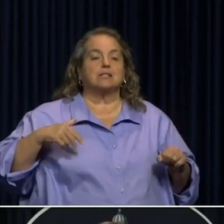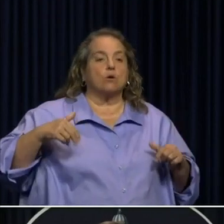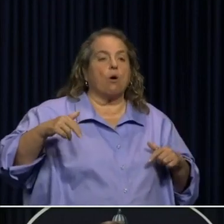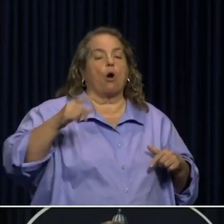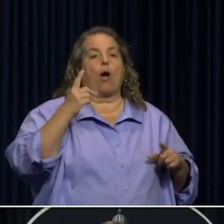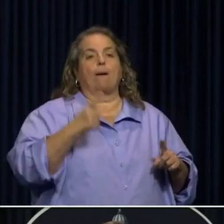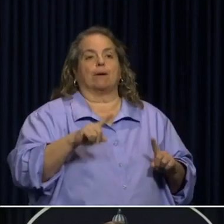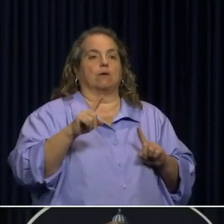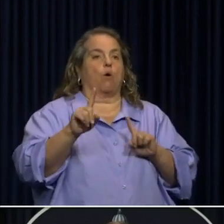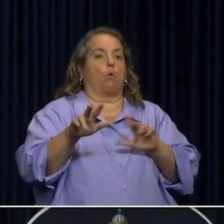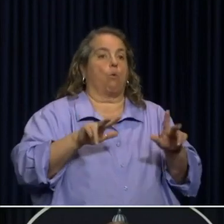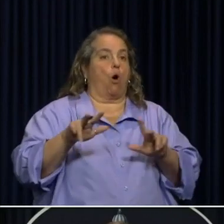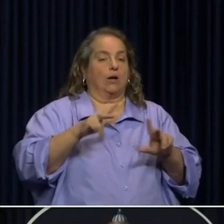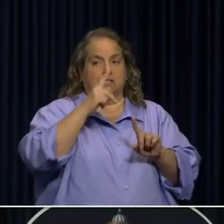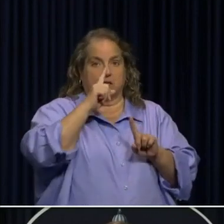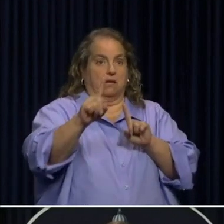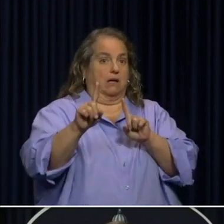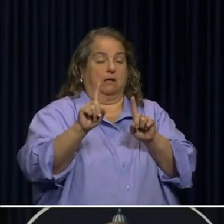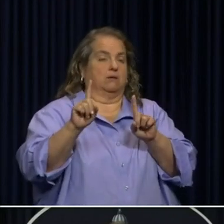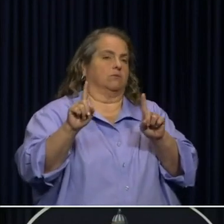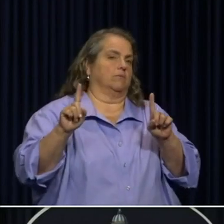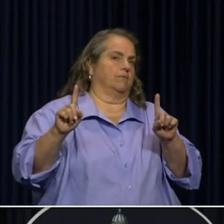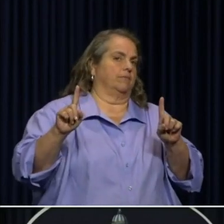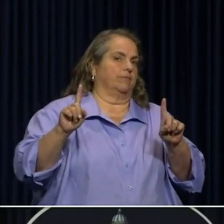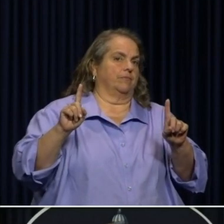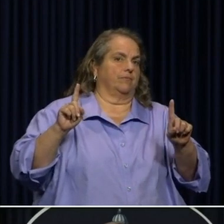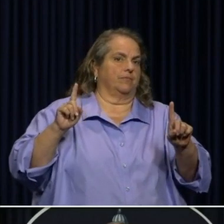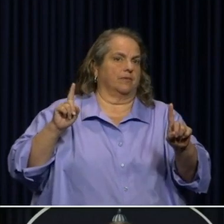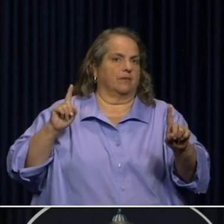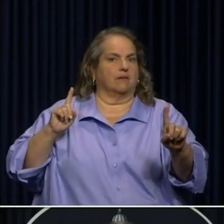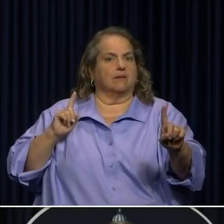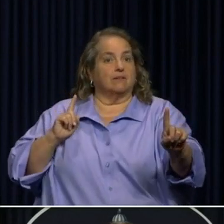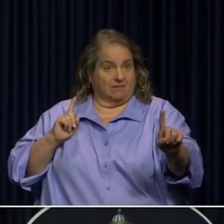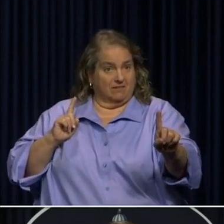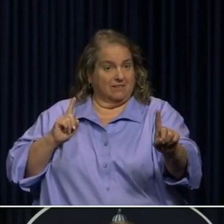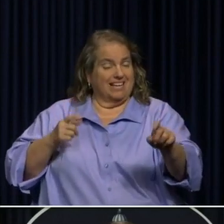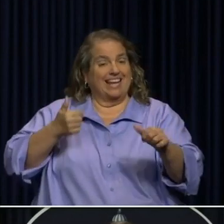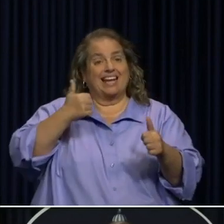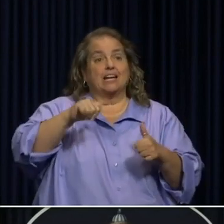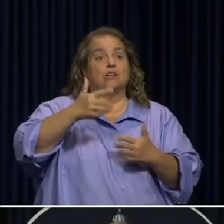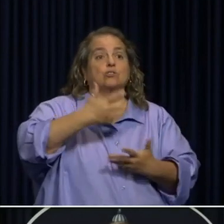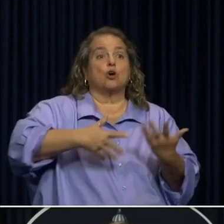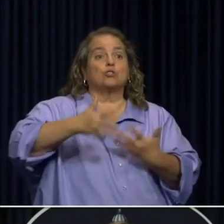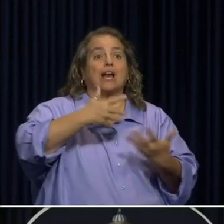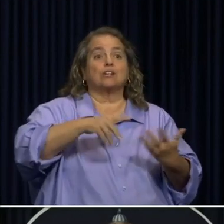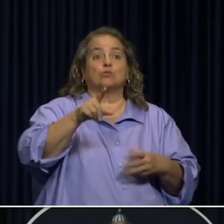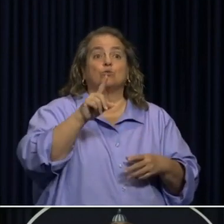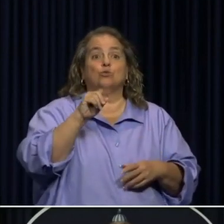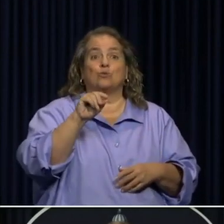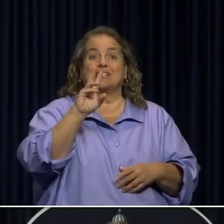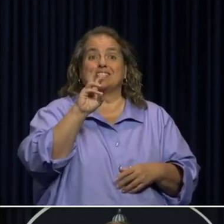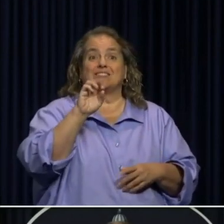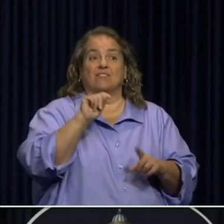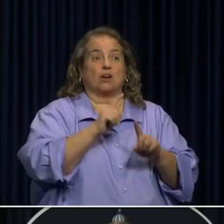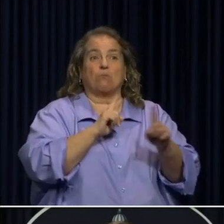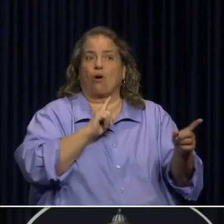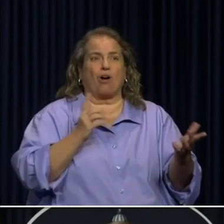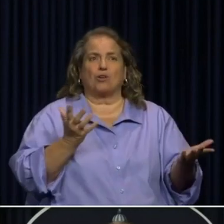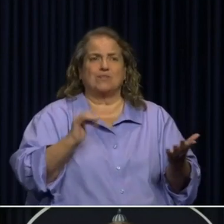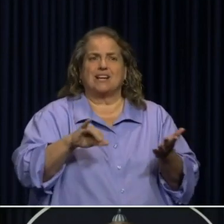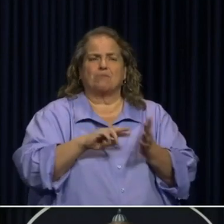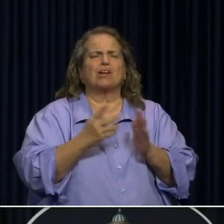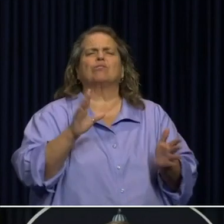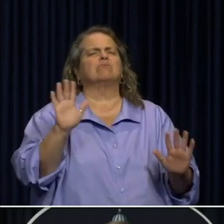upon somebody else. Any socializing that we're doing 6 feet apart, do FaceTime, do Zoom,